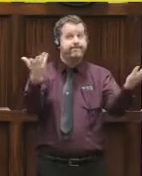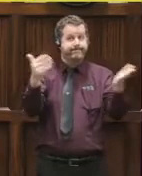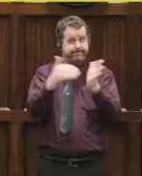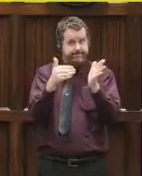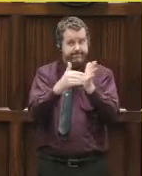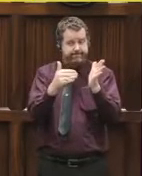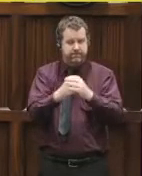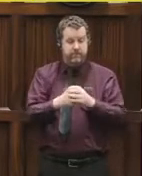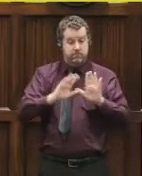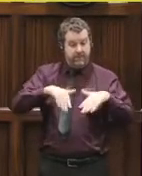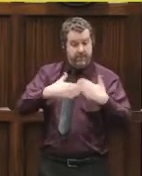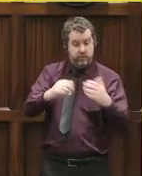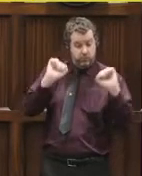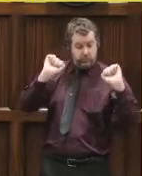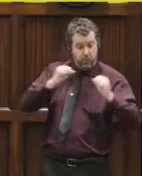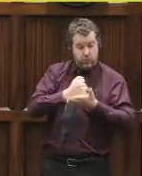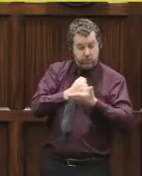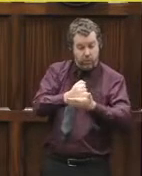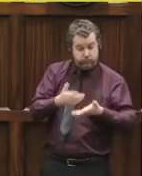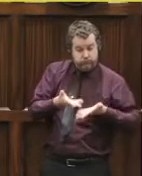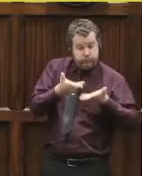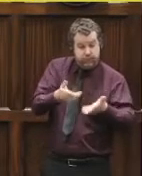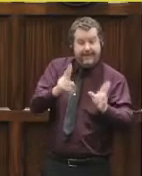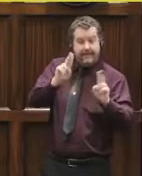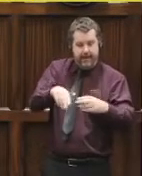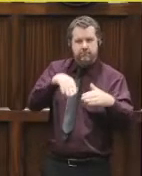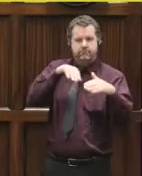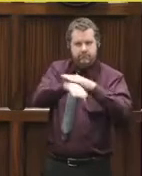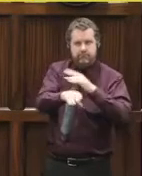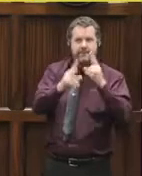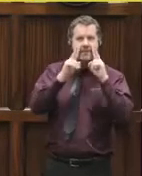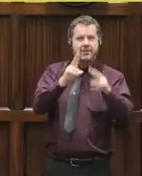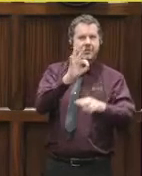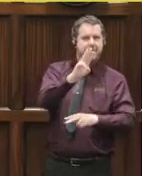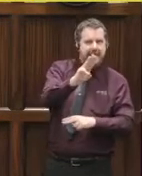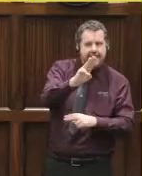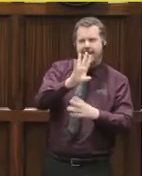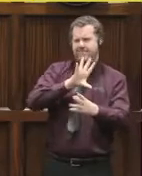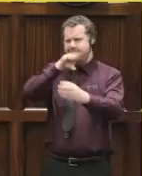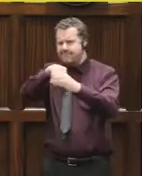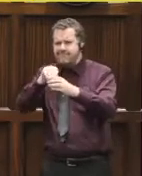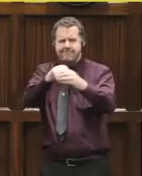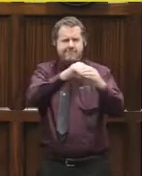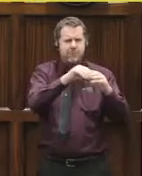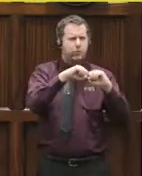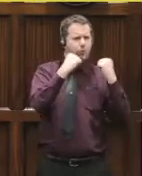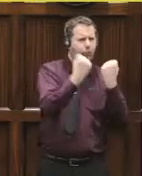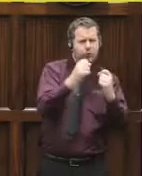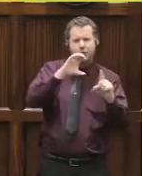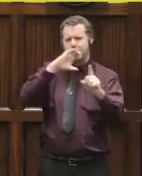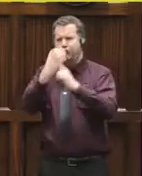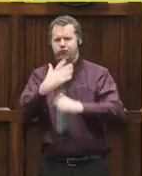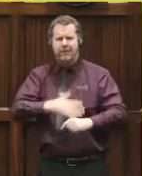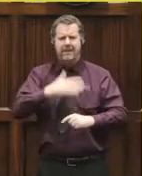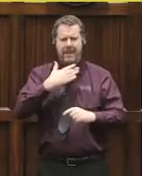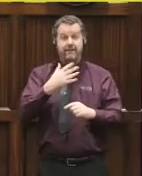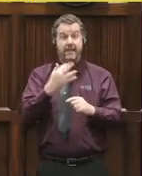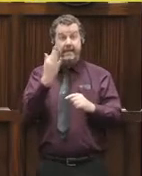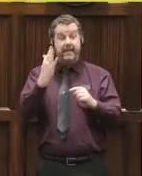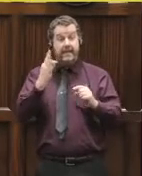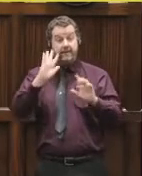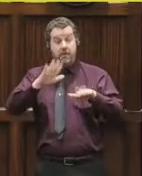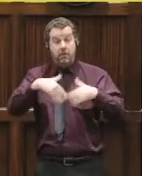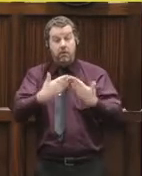of support so they can visit the GP and engage in social and cultural activities, etc., would be a humane